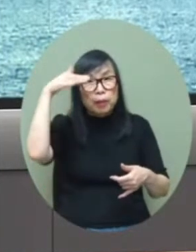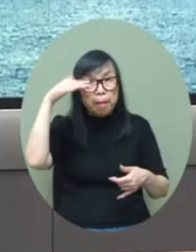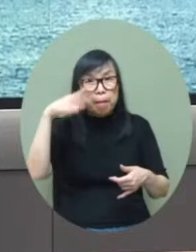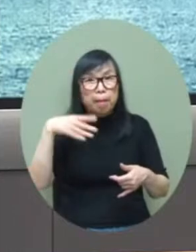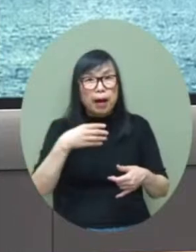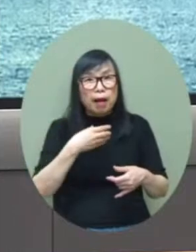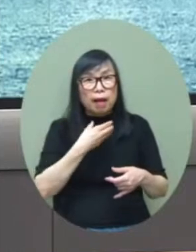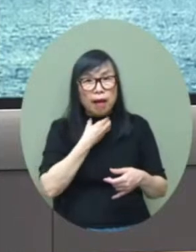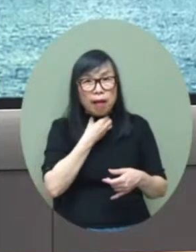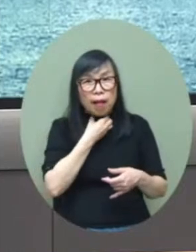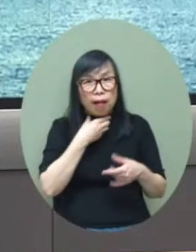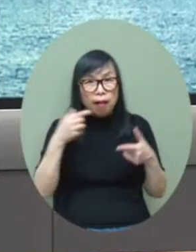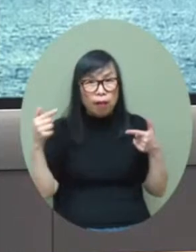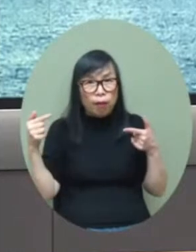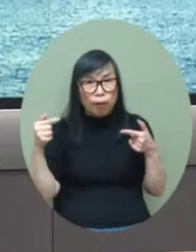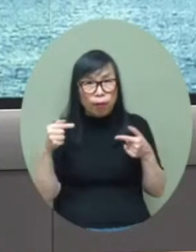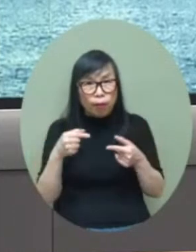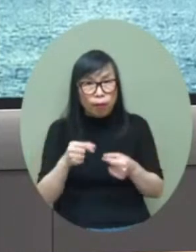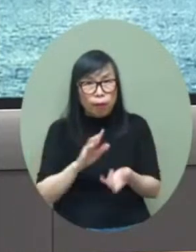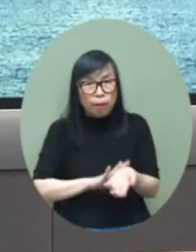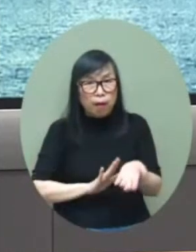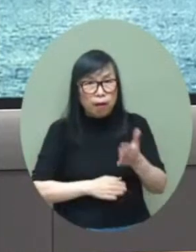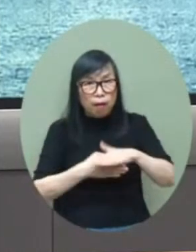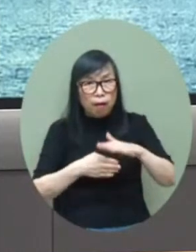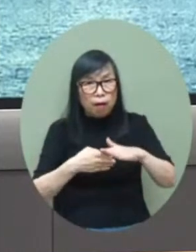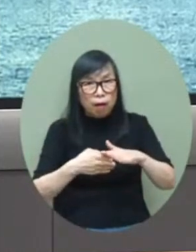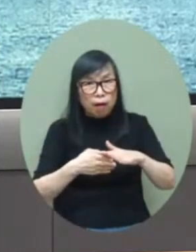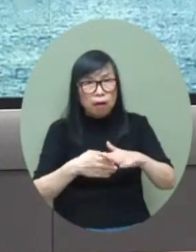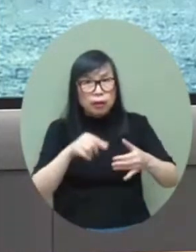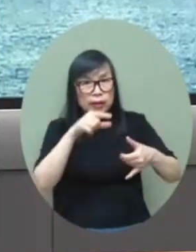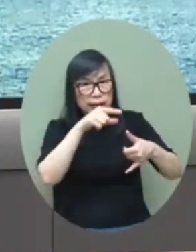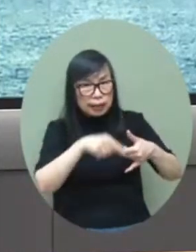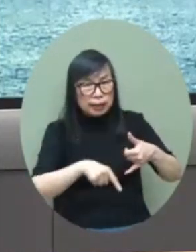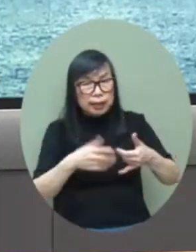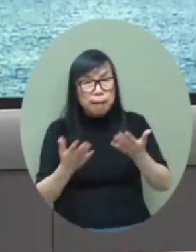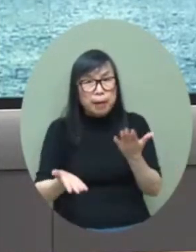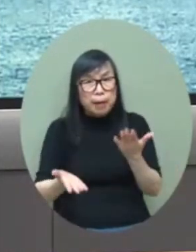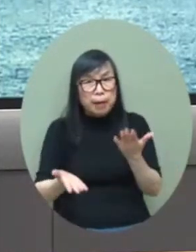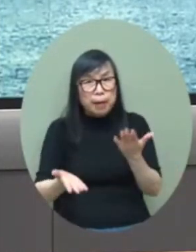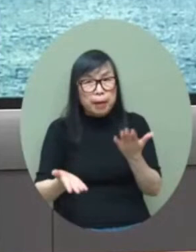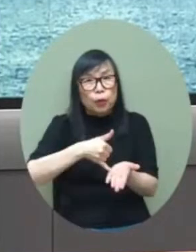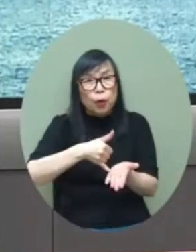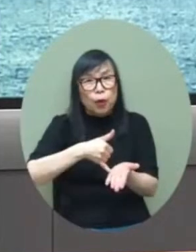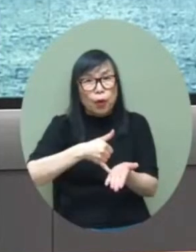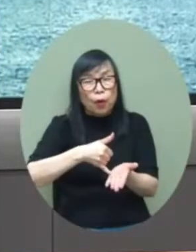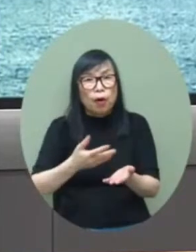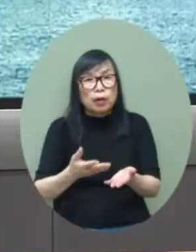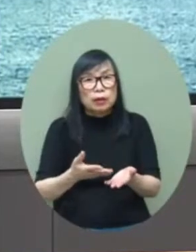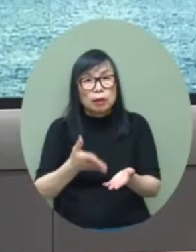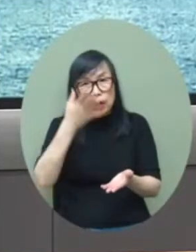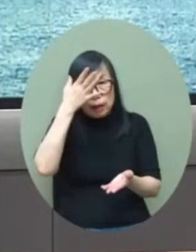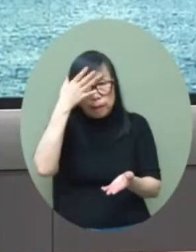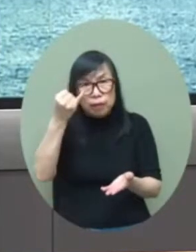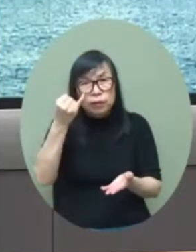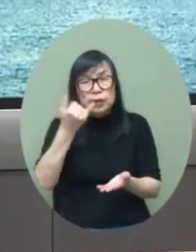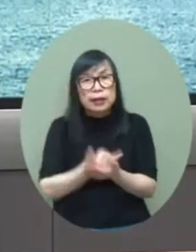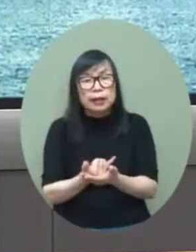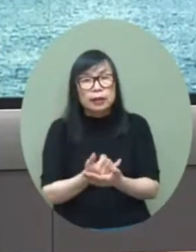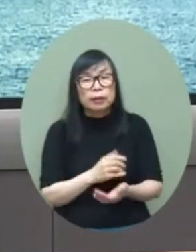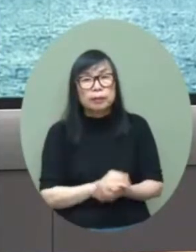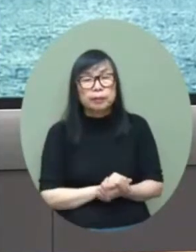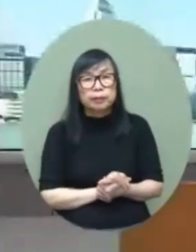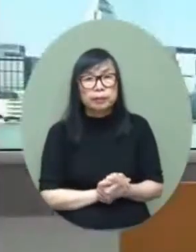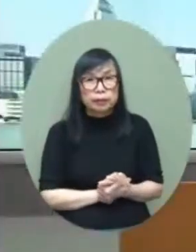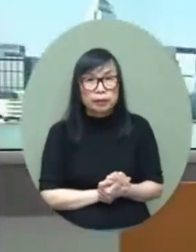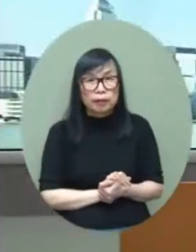So, as we all know, she was in the palliative ward, so she was frailer, and